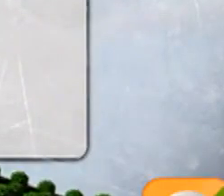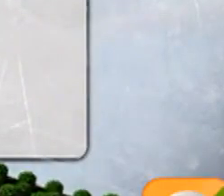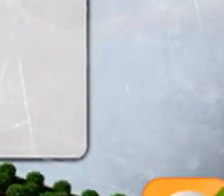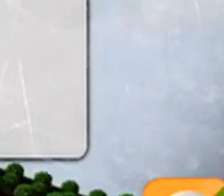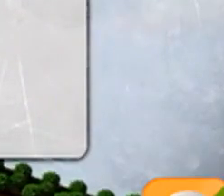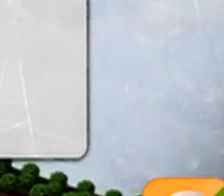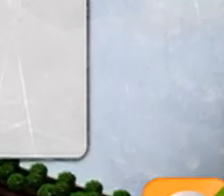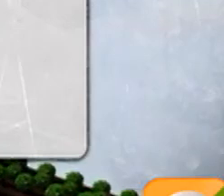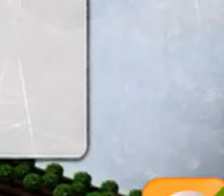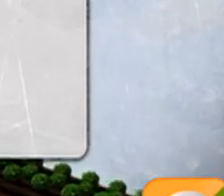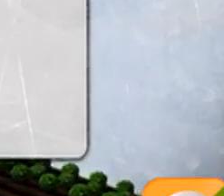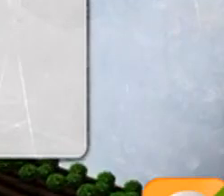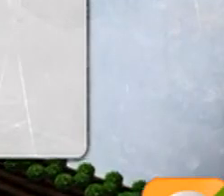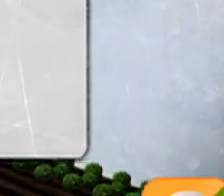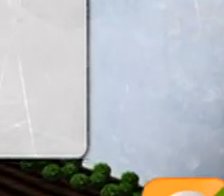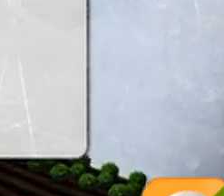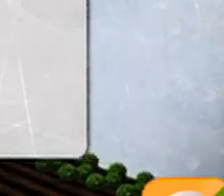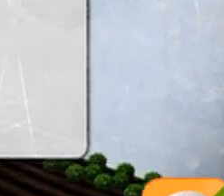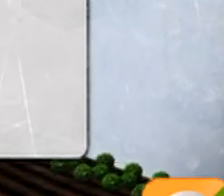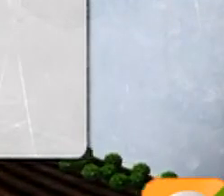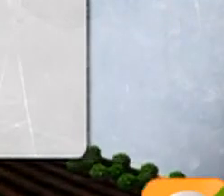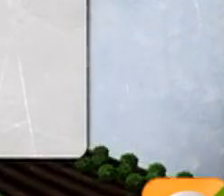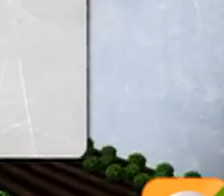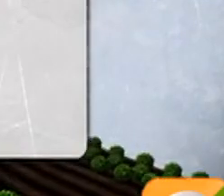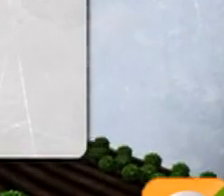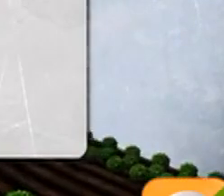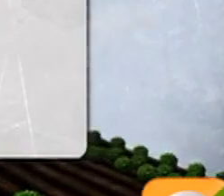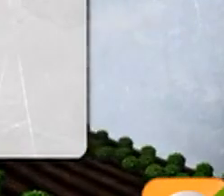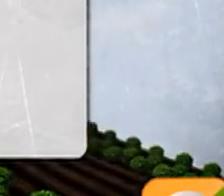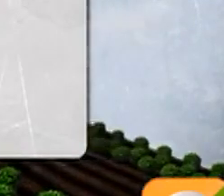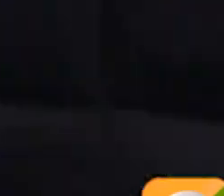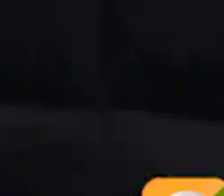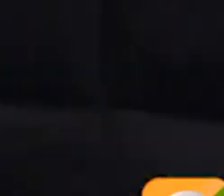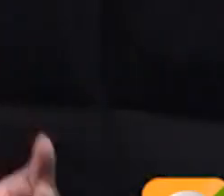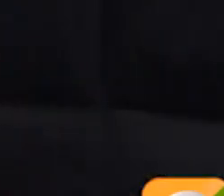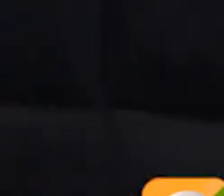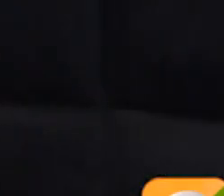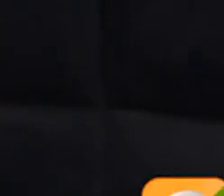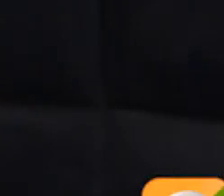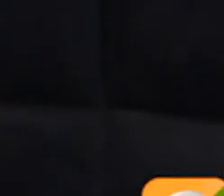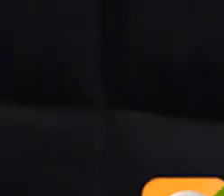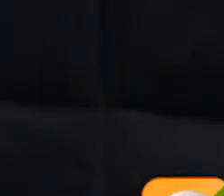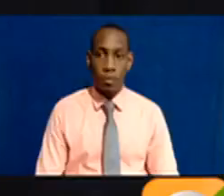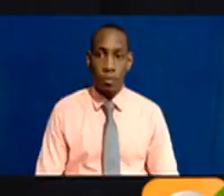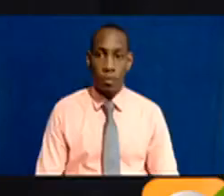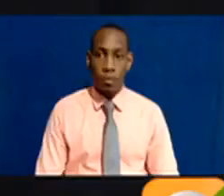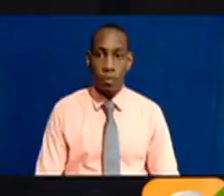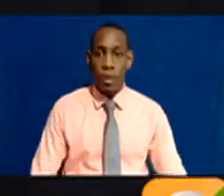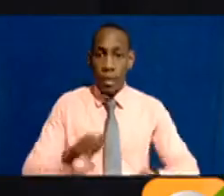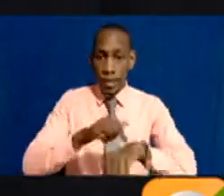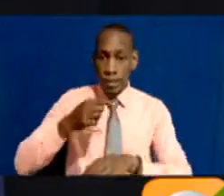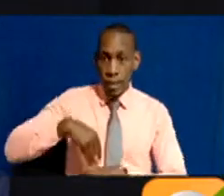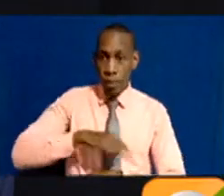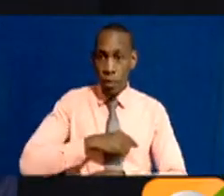Control Products Board, and the National Environmental Management Authority. It is a whole package, therefore, and when we